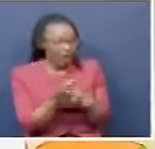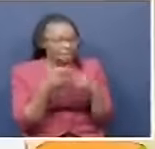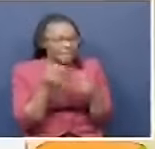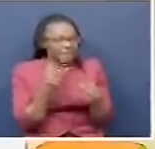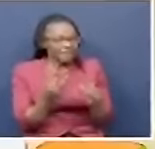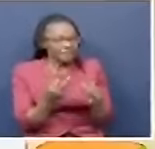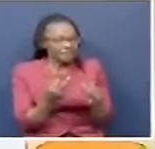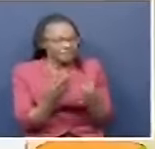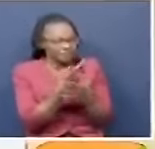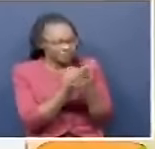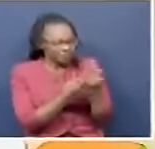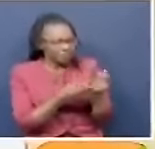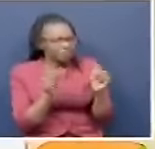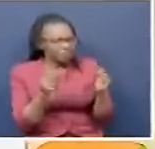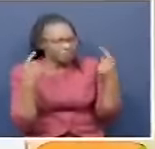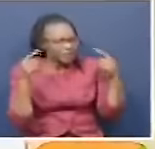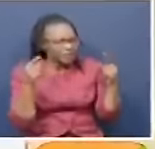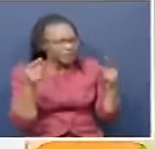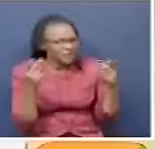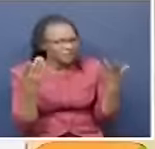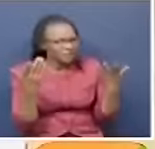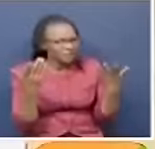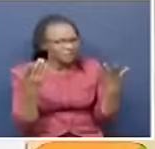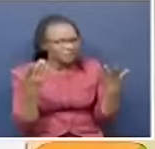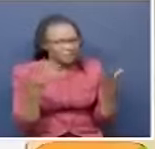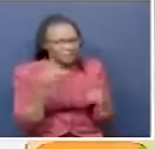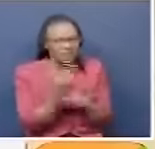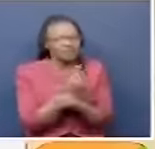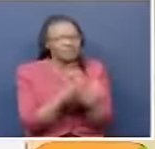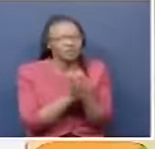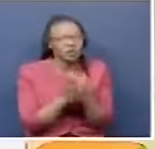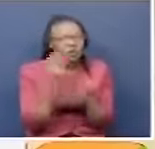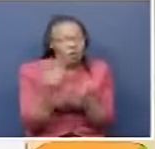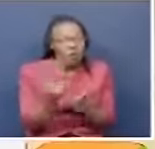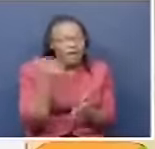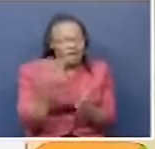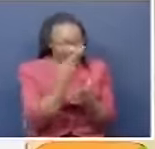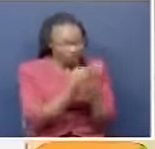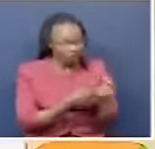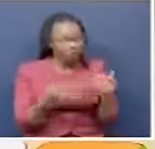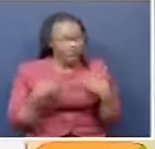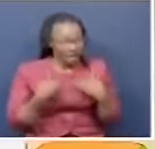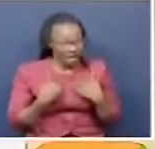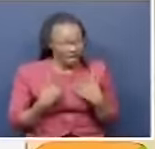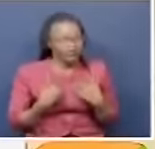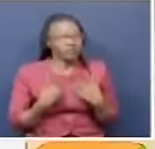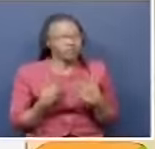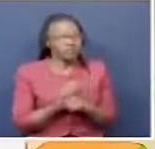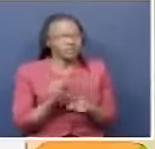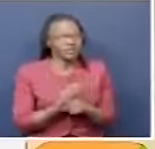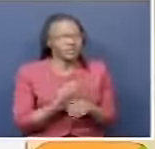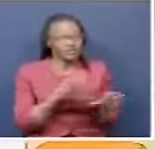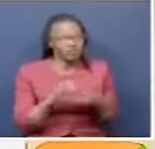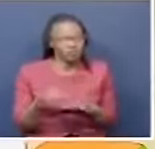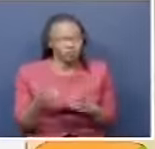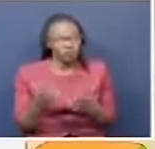can proceed to an election yeah. is a different story. Mm-hmm. Because then every combination has consequences. Yes. Because what happens to those who are not on the